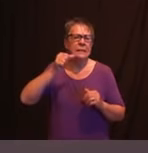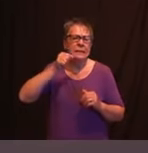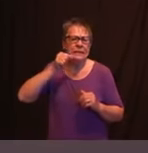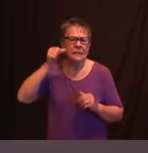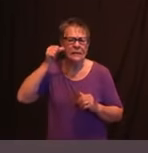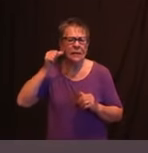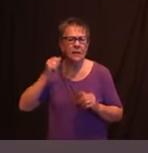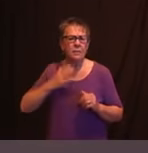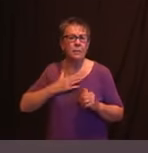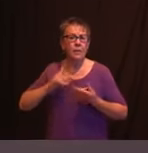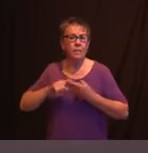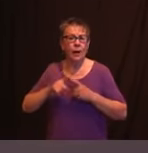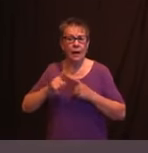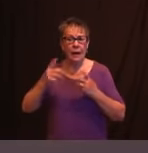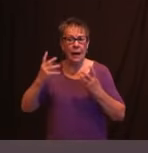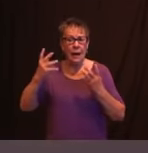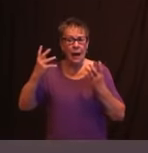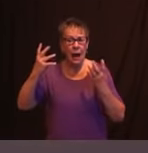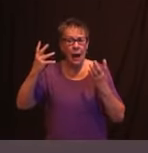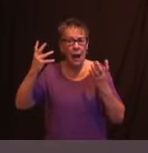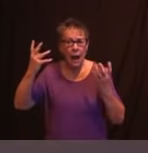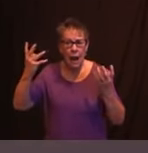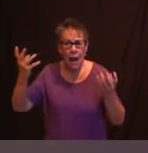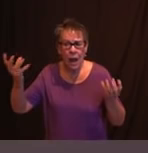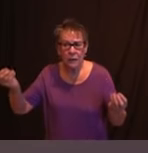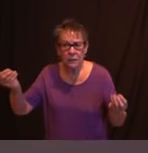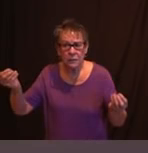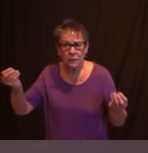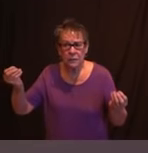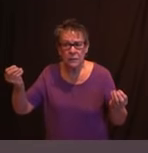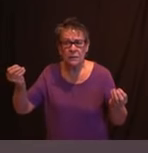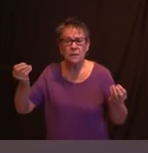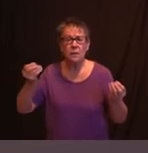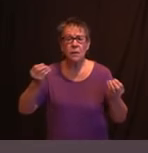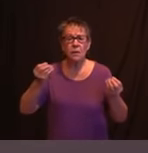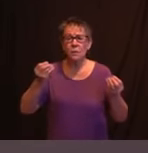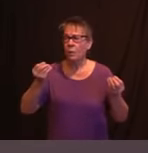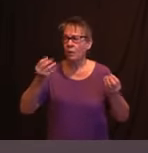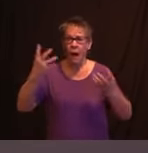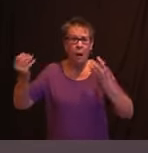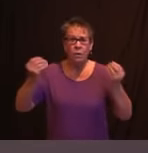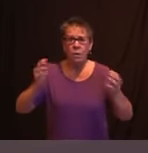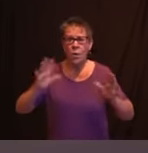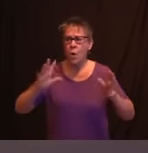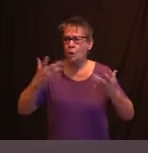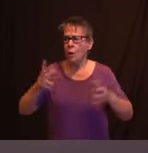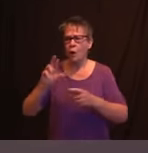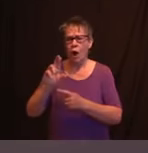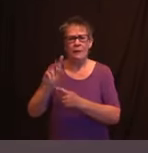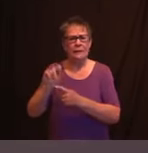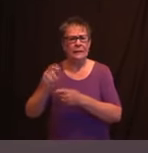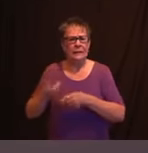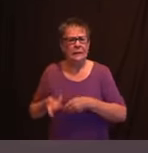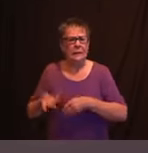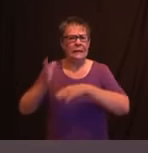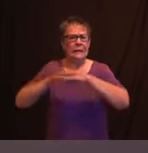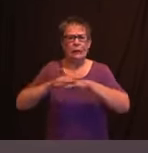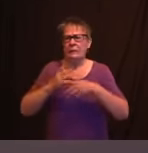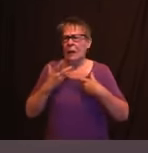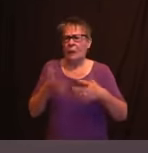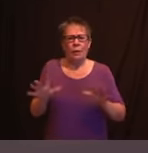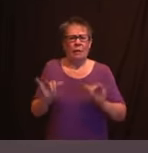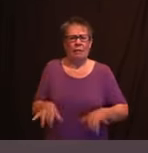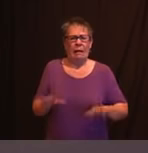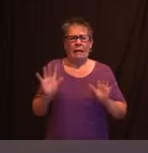I thought to myself, my Lord, help us. That's not a place we want to be. And as we said yesterday, it was well over 5 at the height of